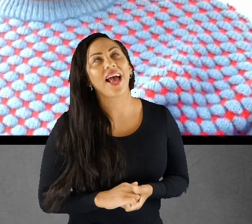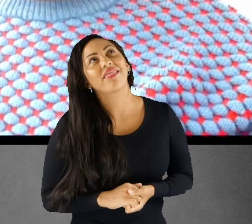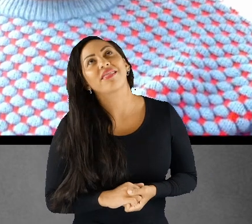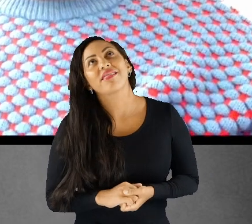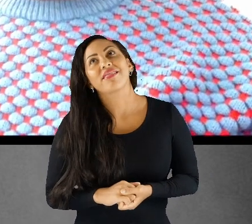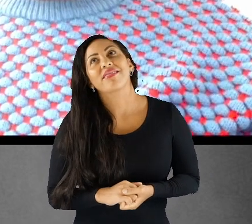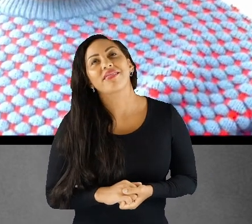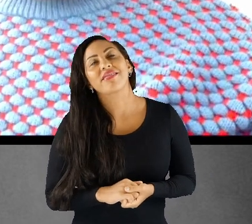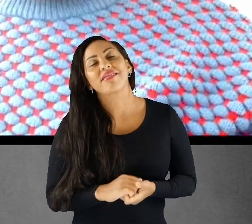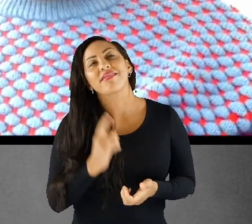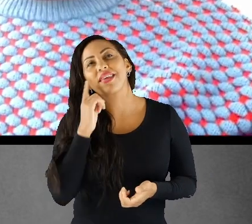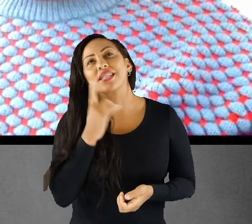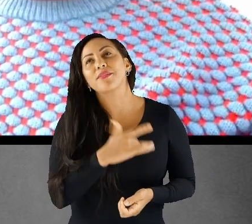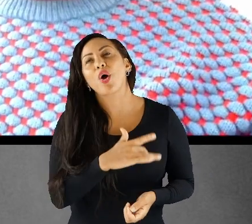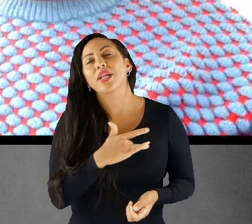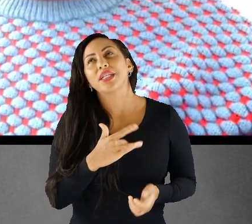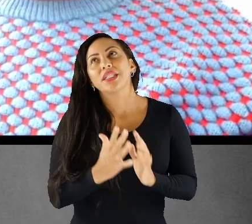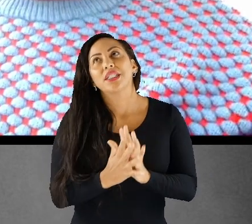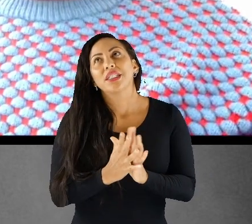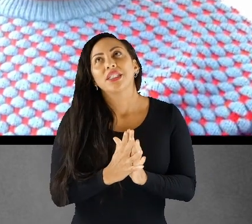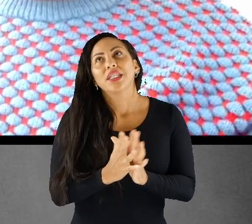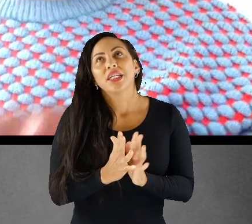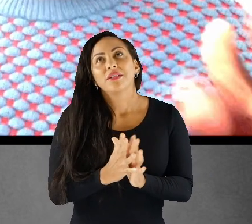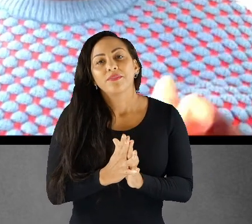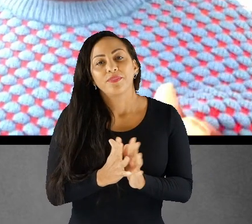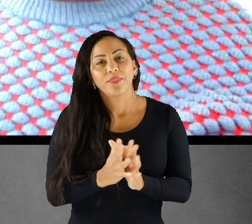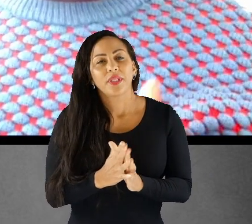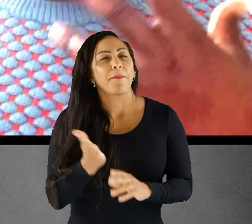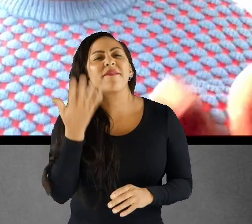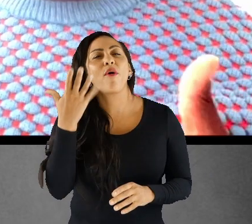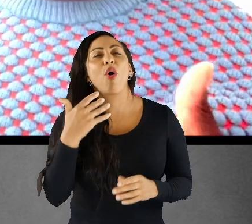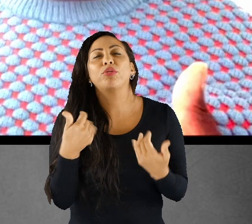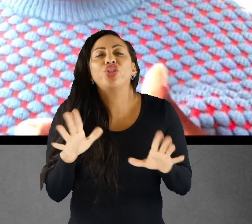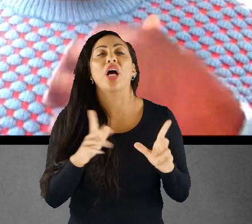I think to be honest, I was just doing it,